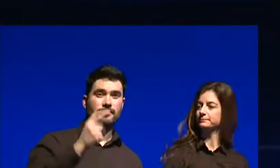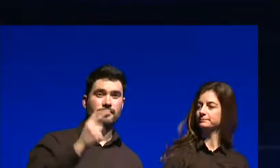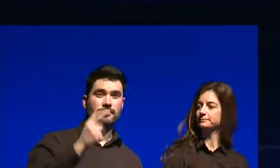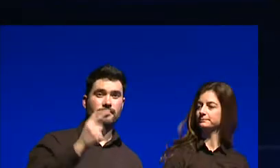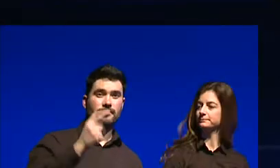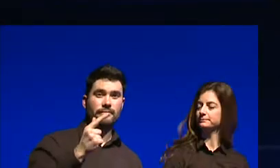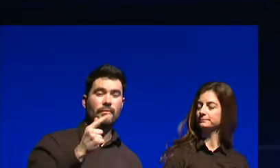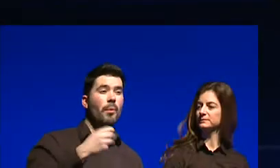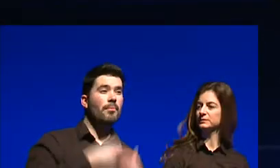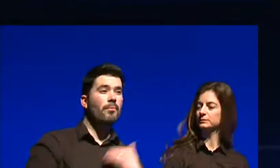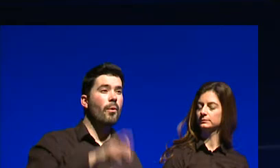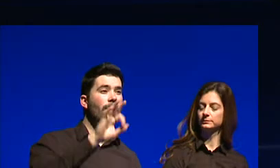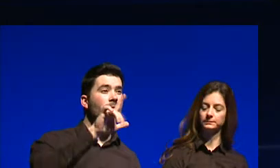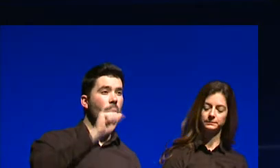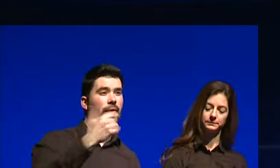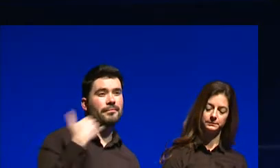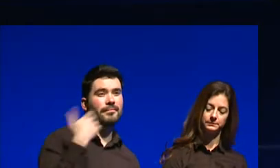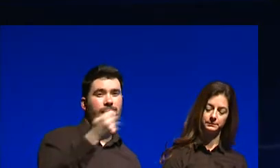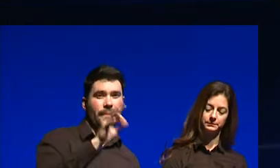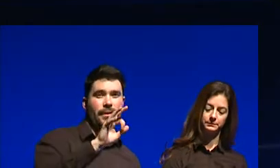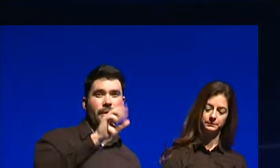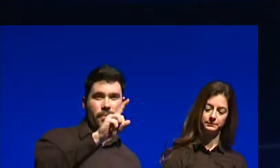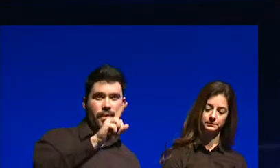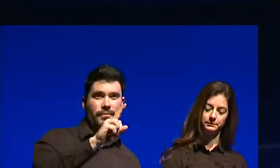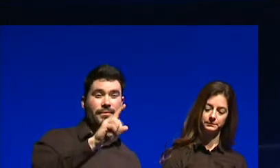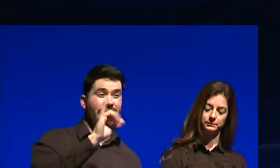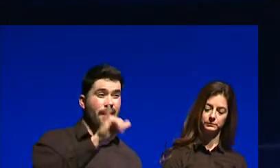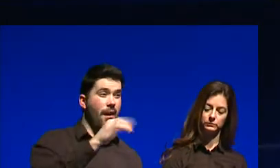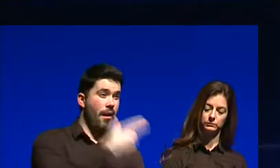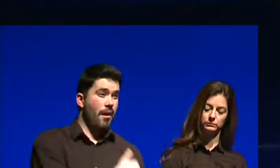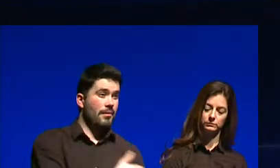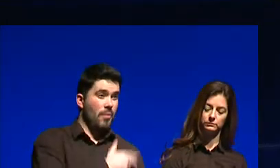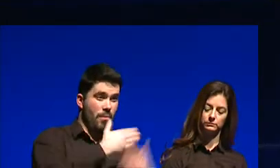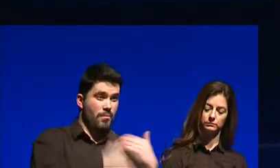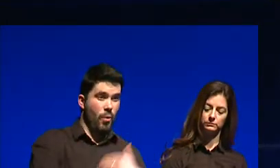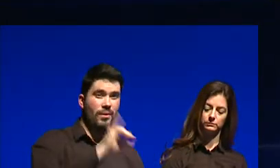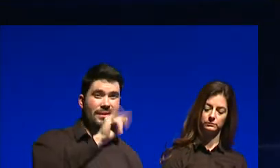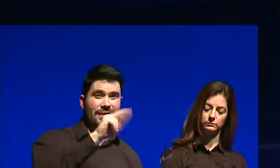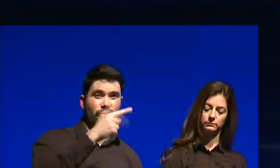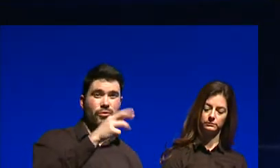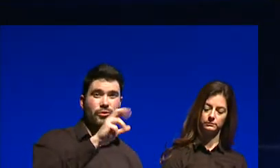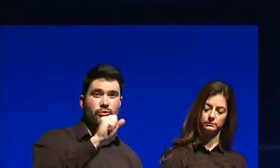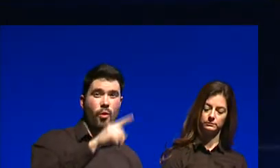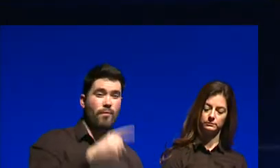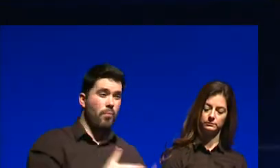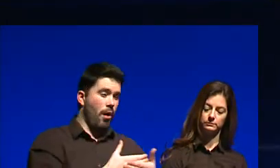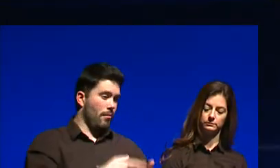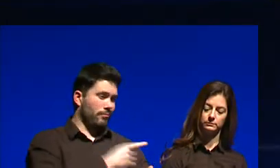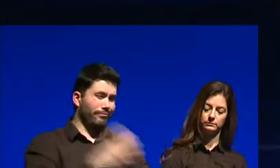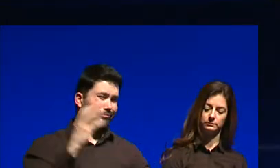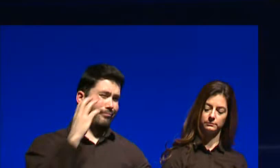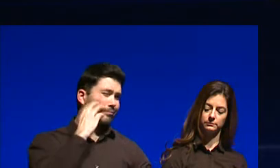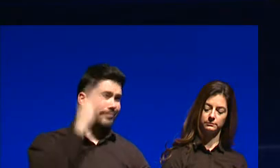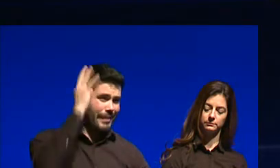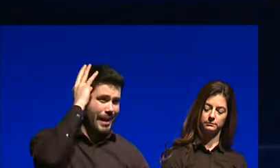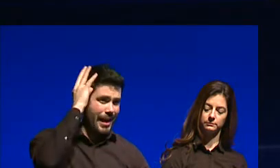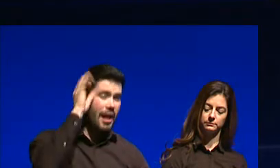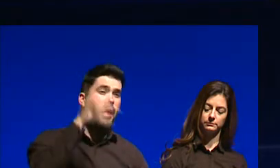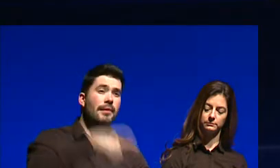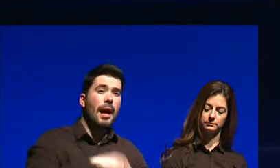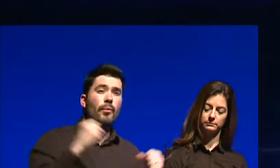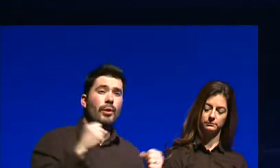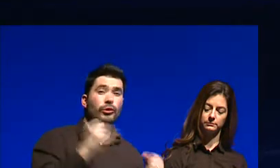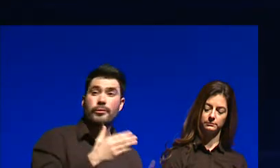December 10th, 1991. I was born at Citrus Grove Hospital, the full head of hair. It was a mild winter.